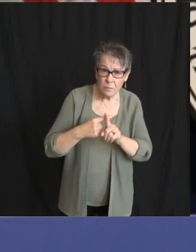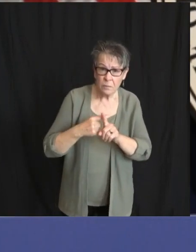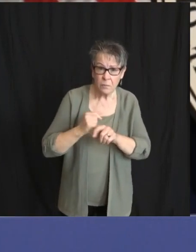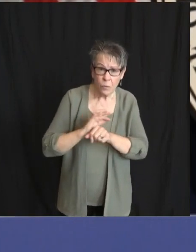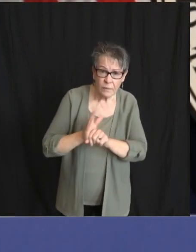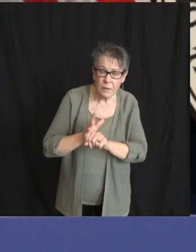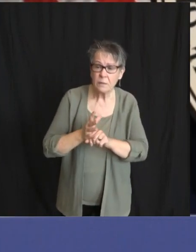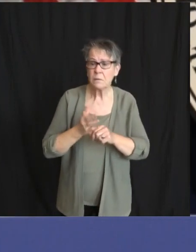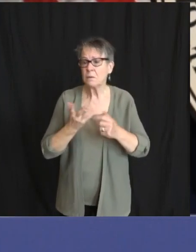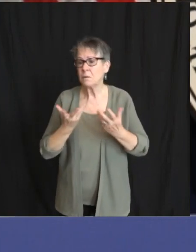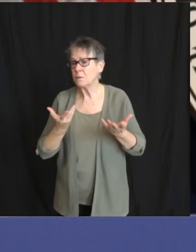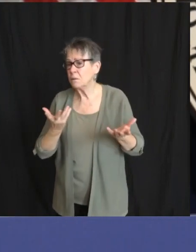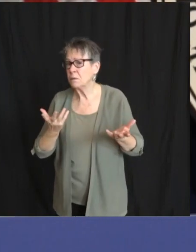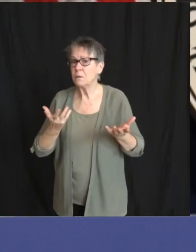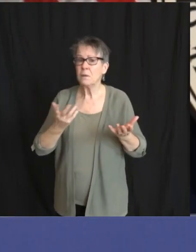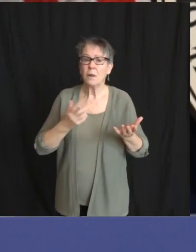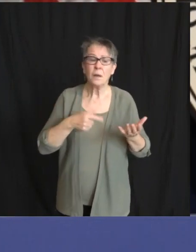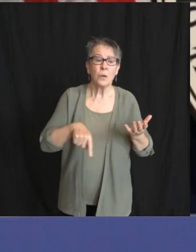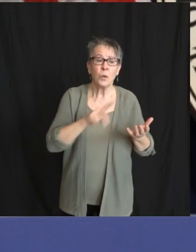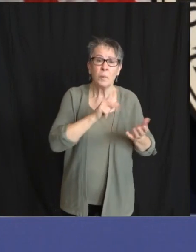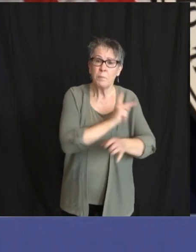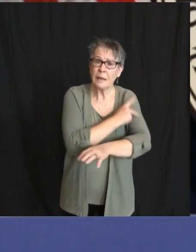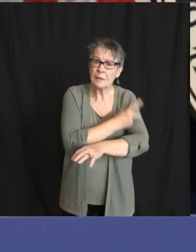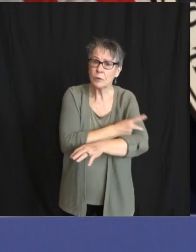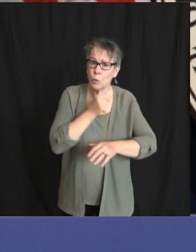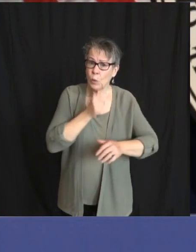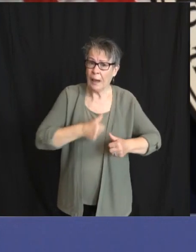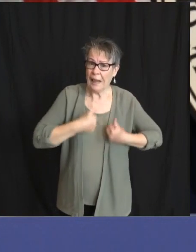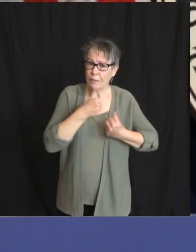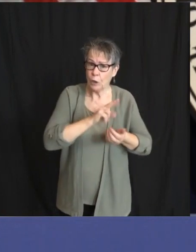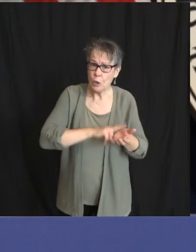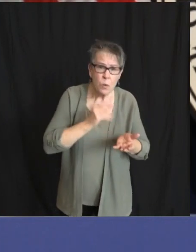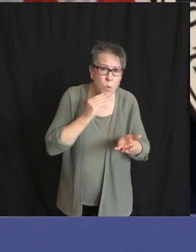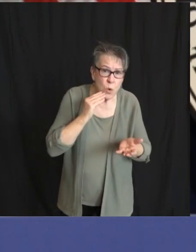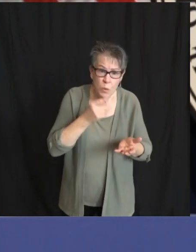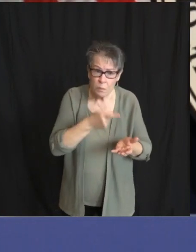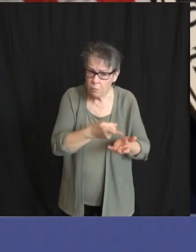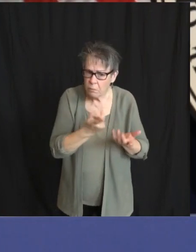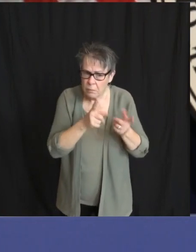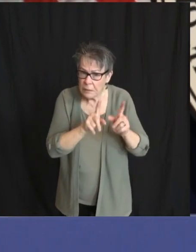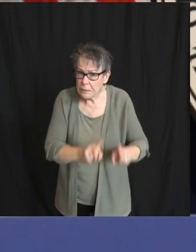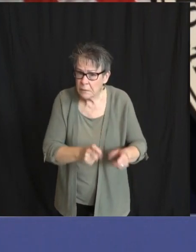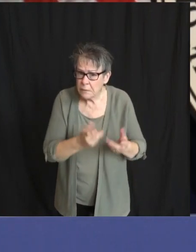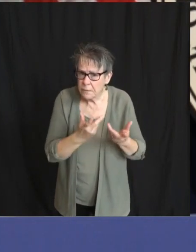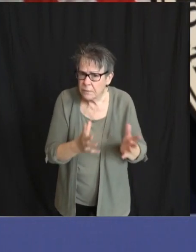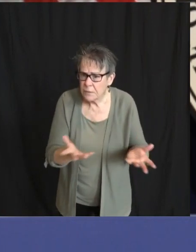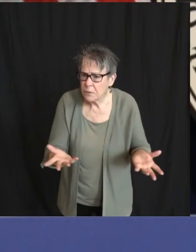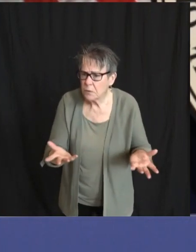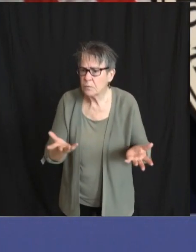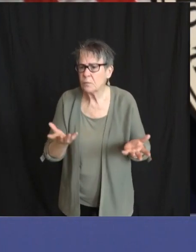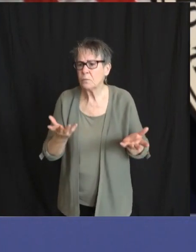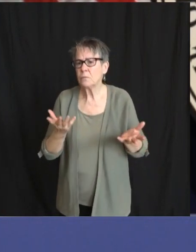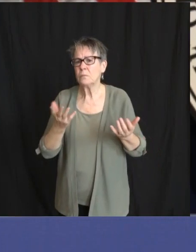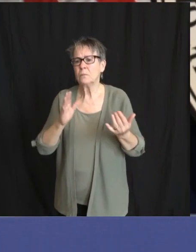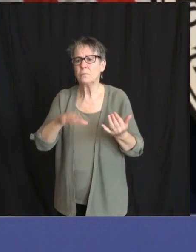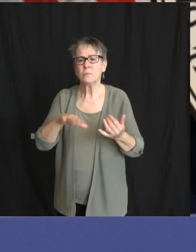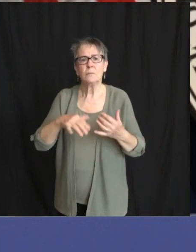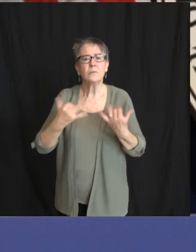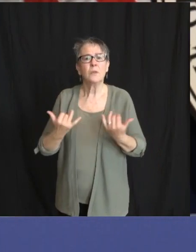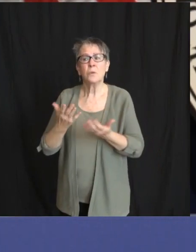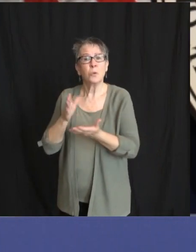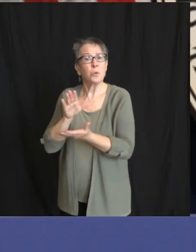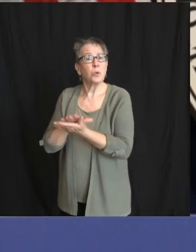schools closed for the rest of the year? And then from my colleague at redbankgreen.com, the Red Bank Regional